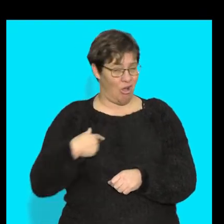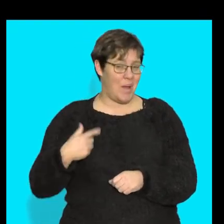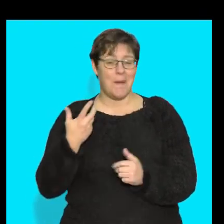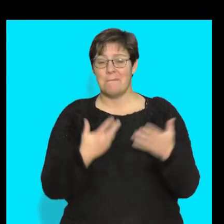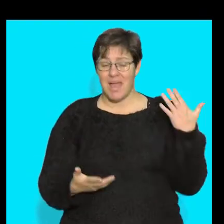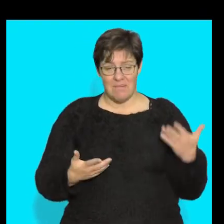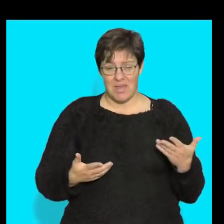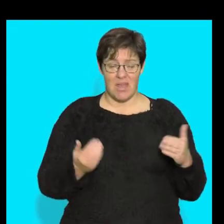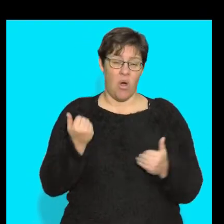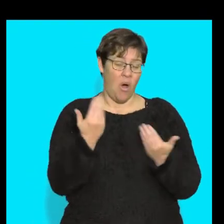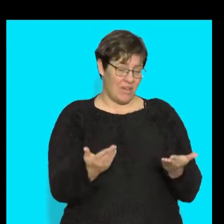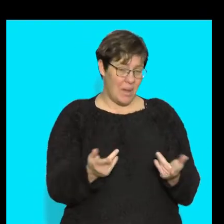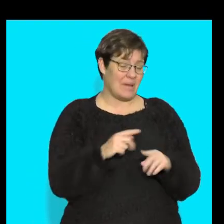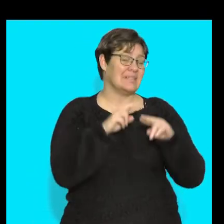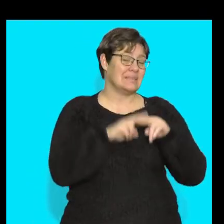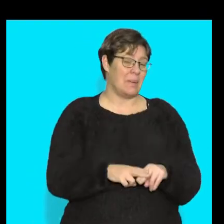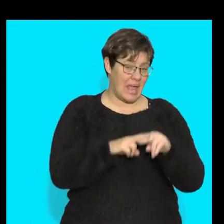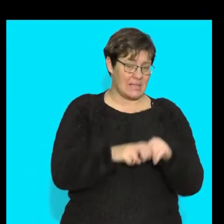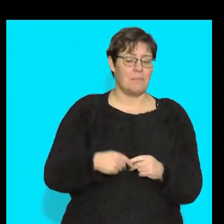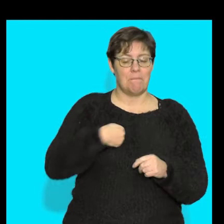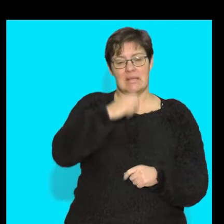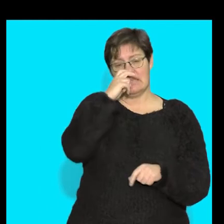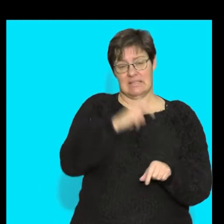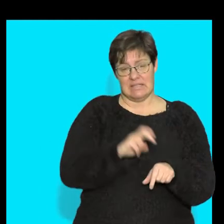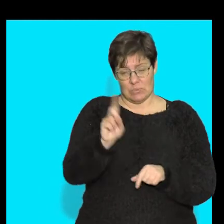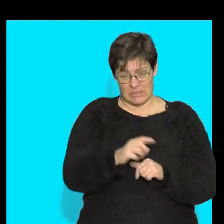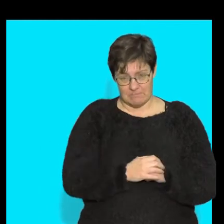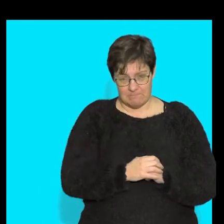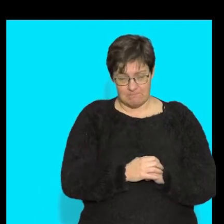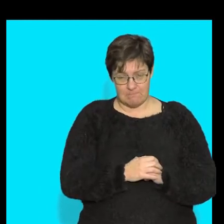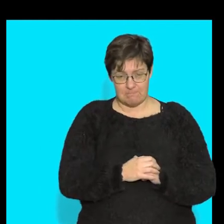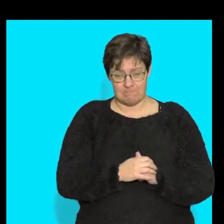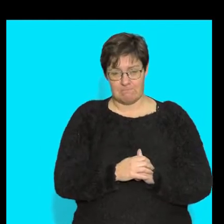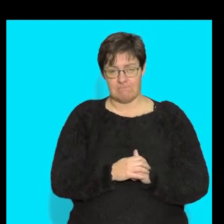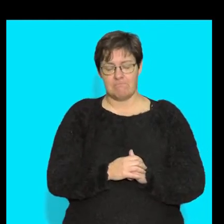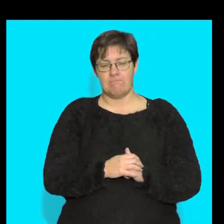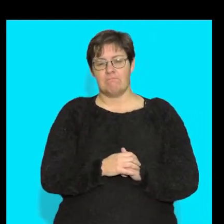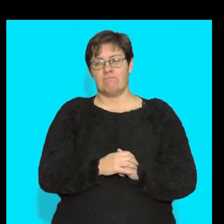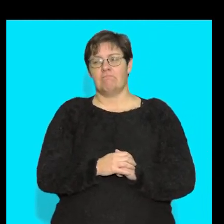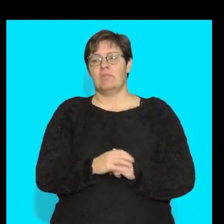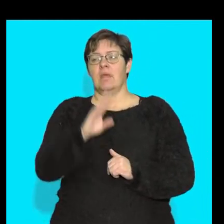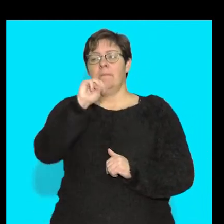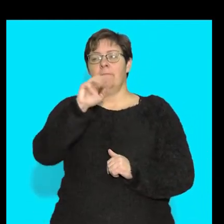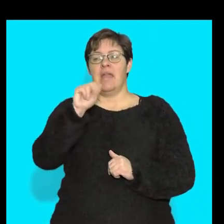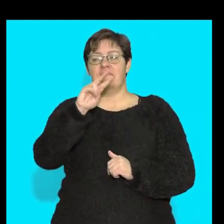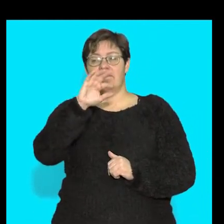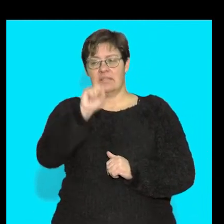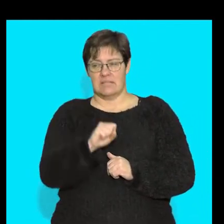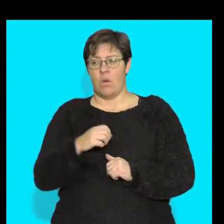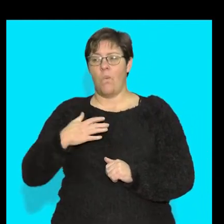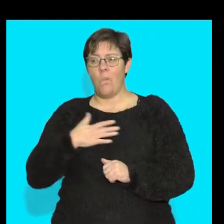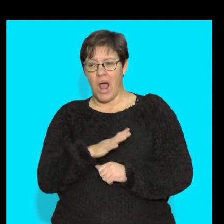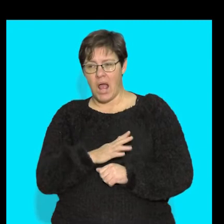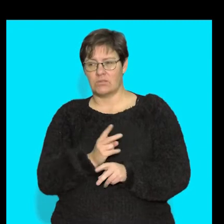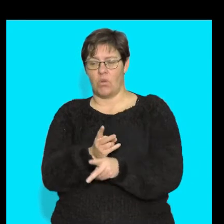it might be a great offer, but depending on what your needs are really at the time. Now, Mavis wants to